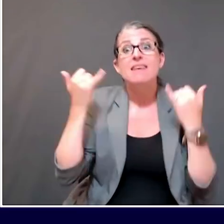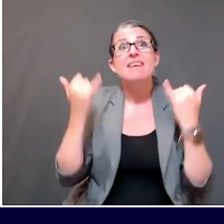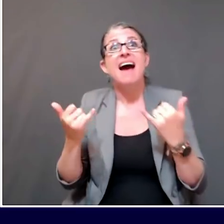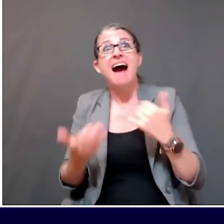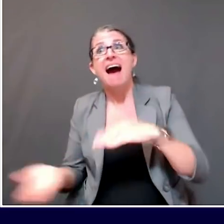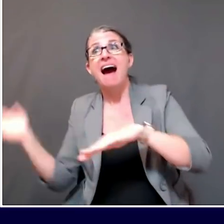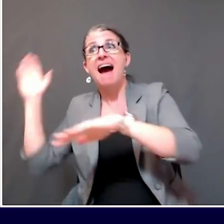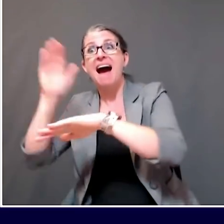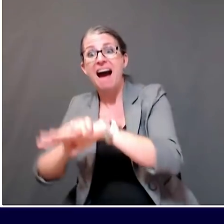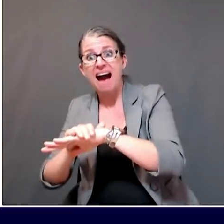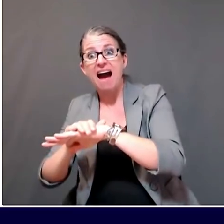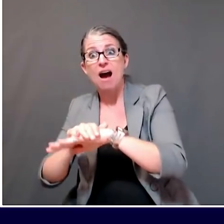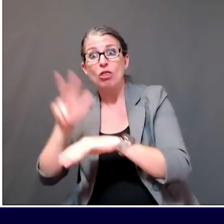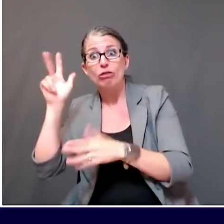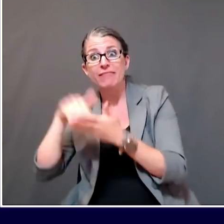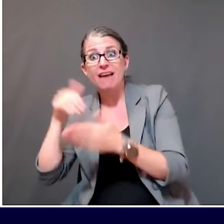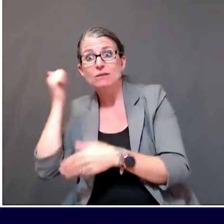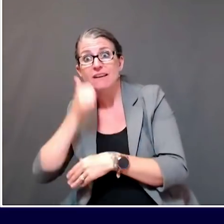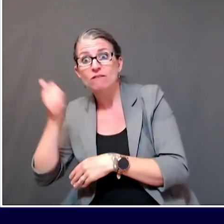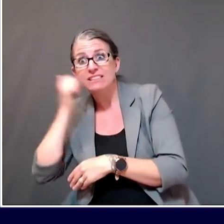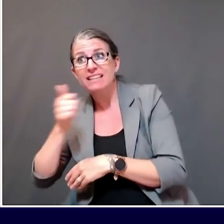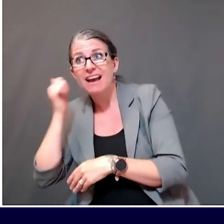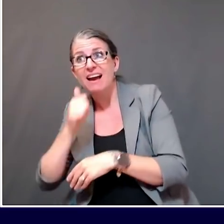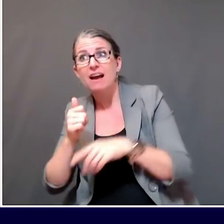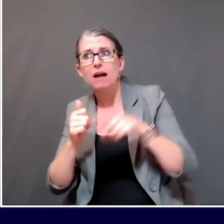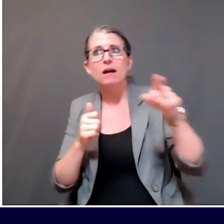but can you just tell us the status of that?